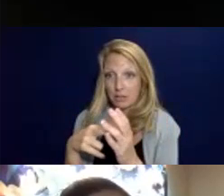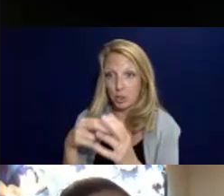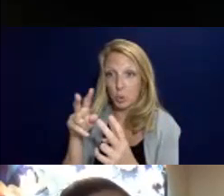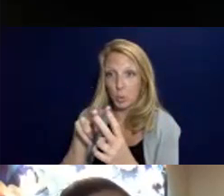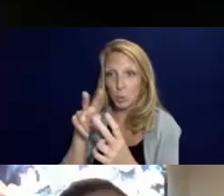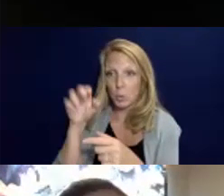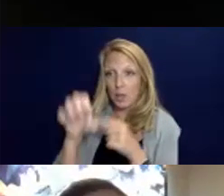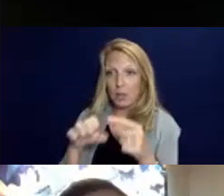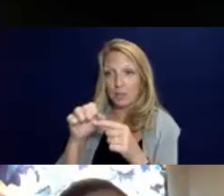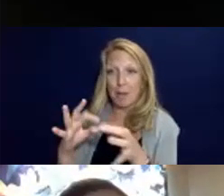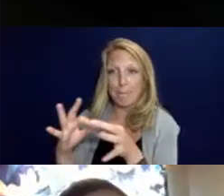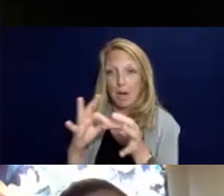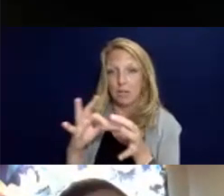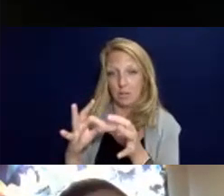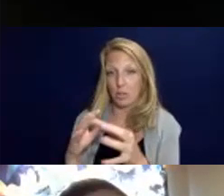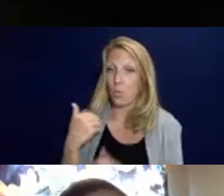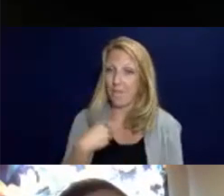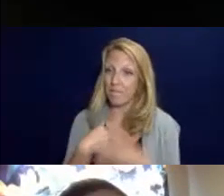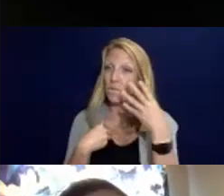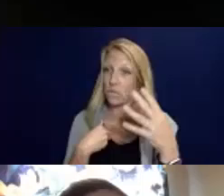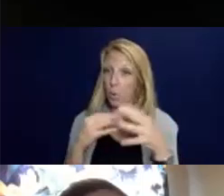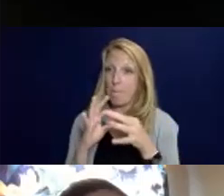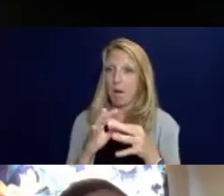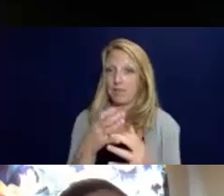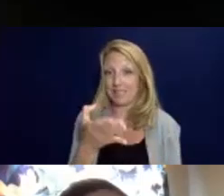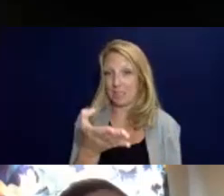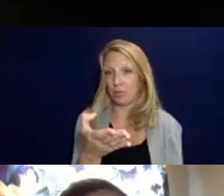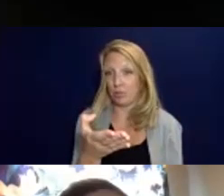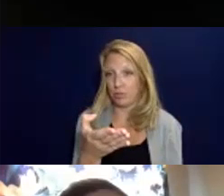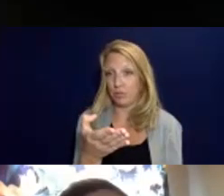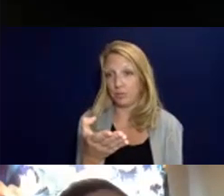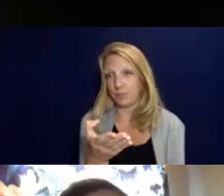here with the electrons, each one having a total of 2